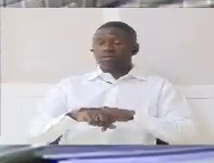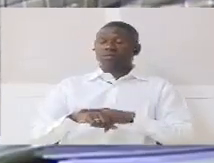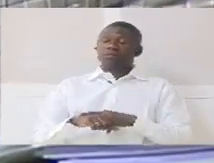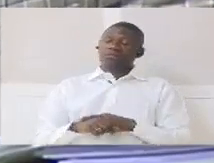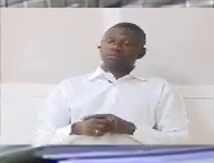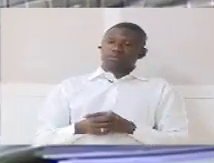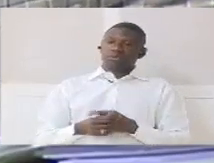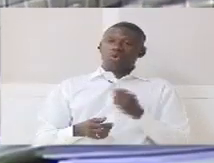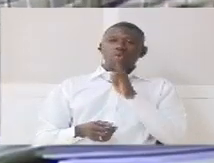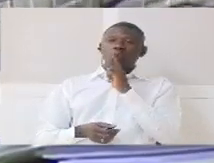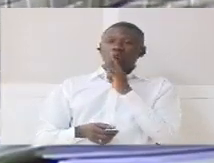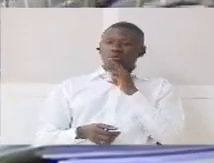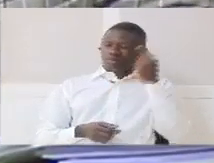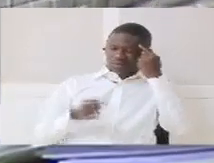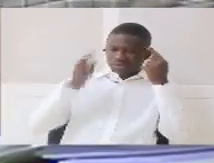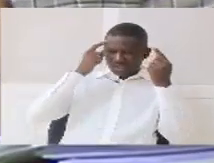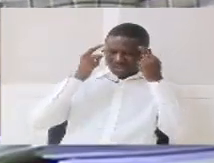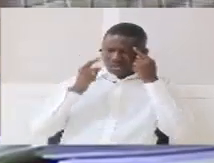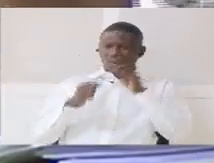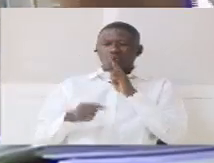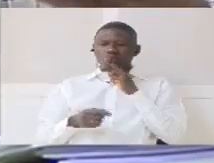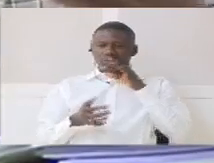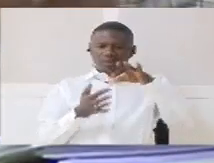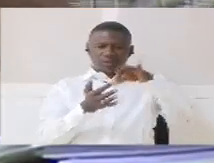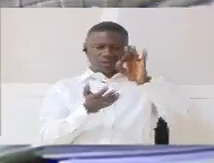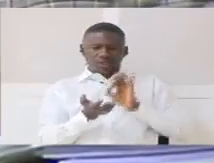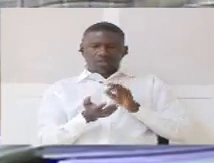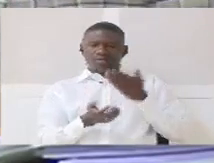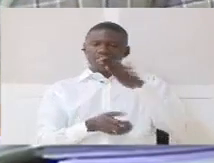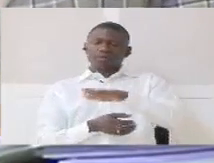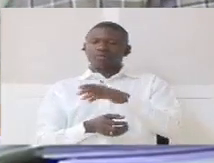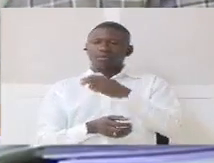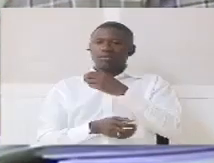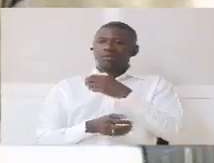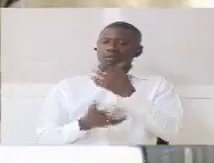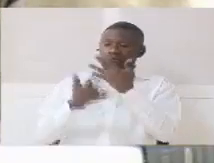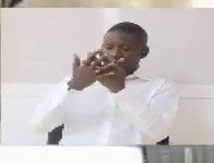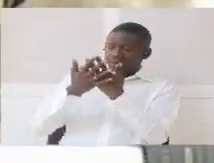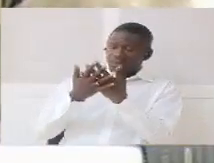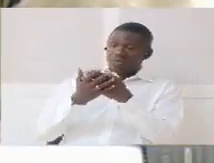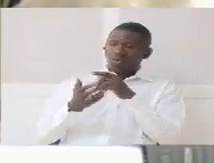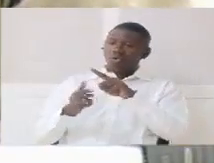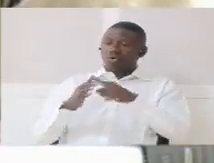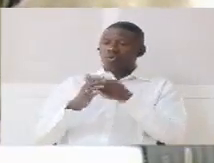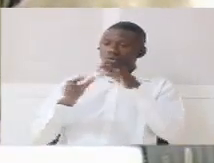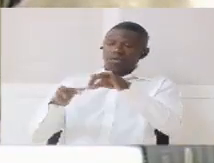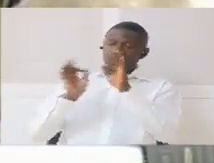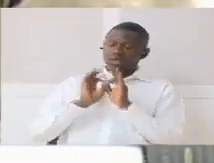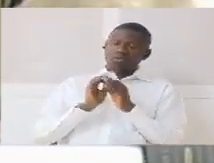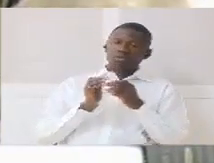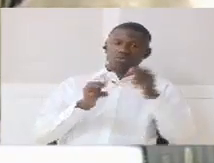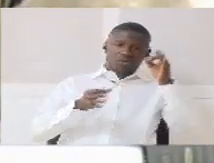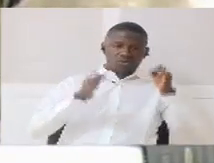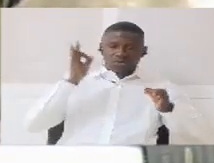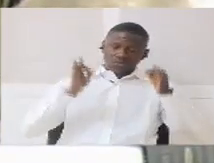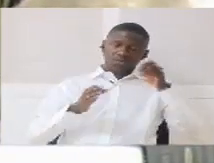ultimately decide who would be taken from the prison to the hospital or to the court? Jumale kana nying kangolondi,